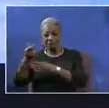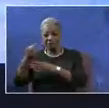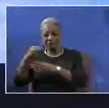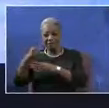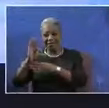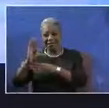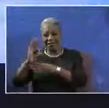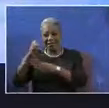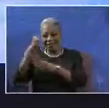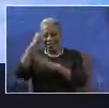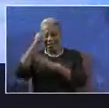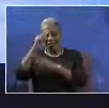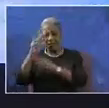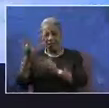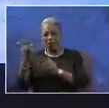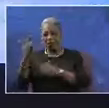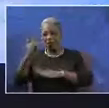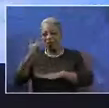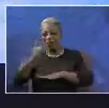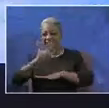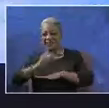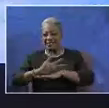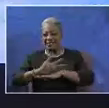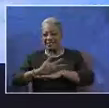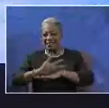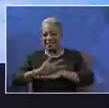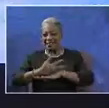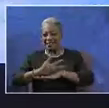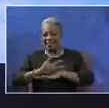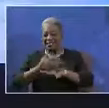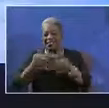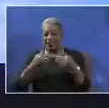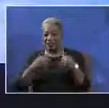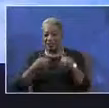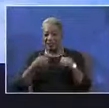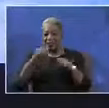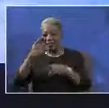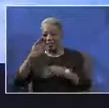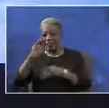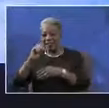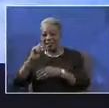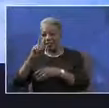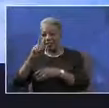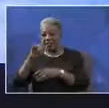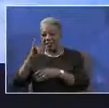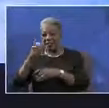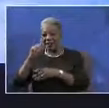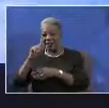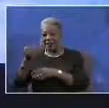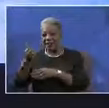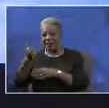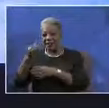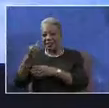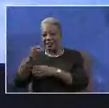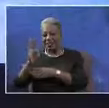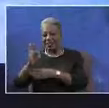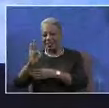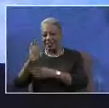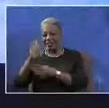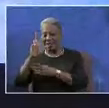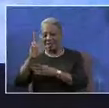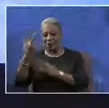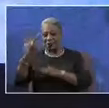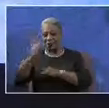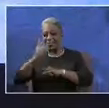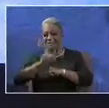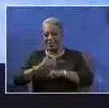for 3 days. I'm going to let you have COVID-19 for 3 days. And I'm going to let you have COVID-19